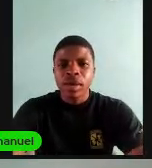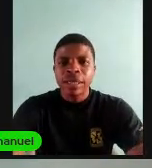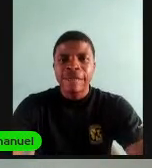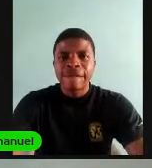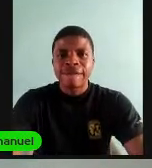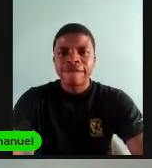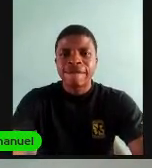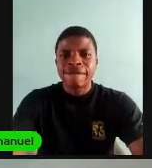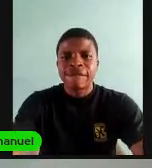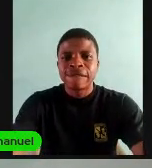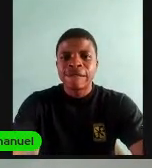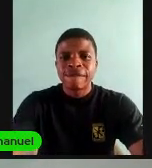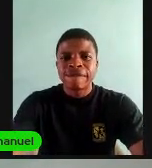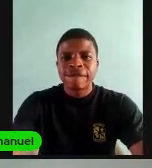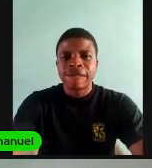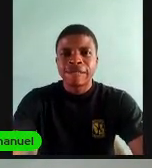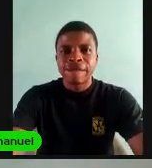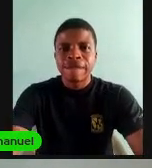Okay.